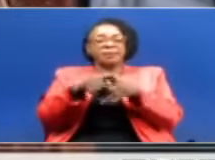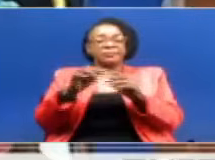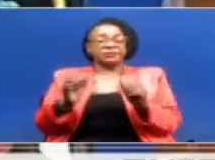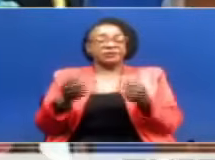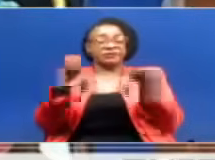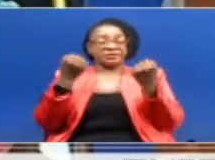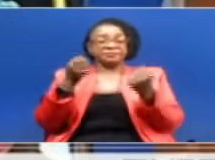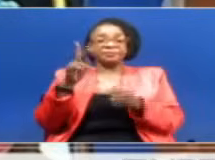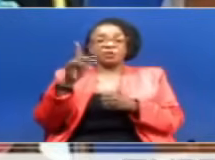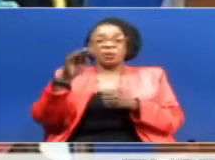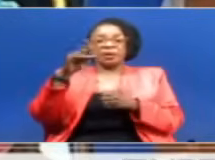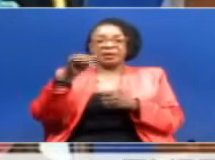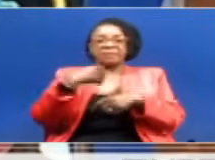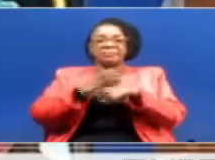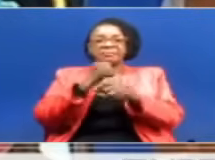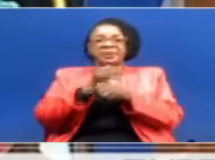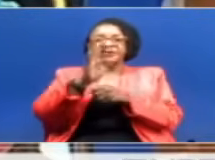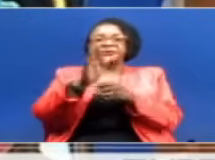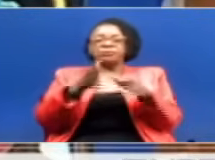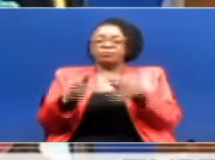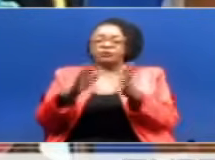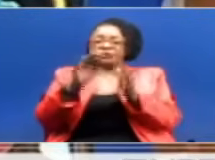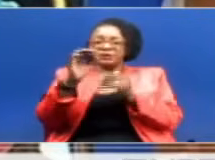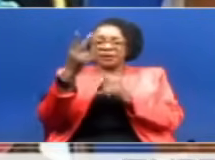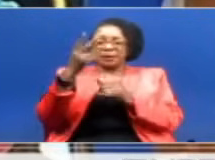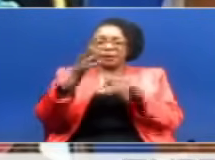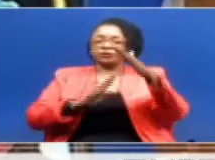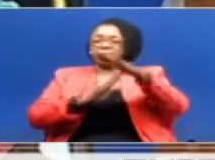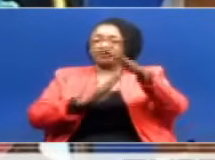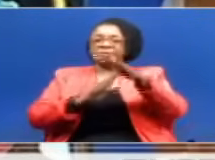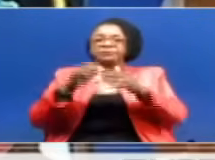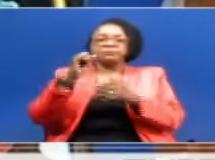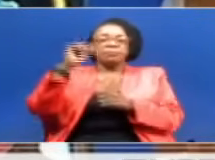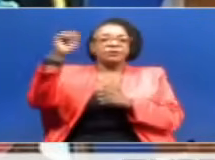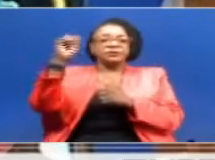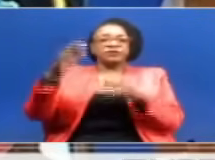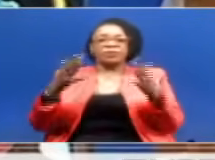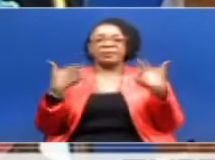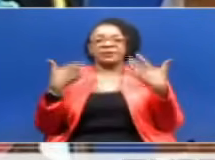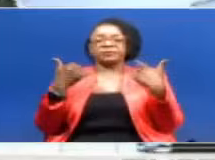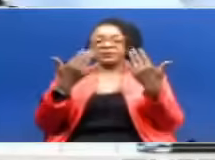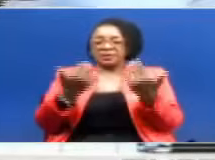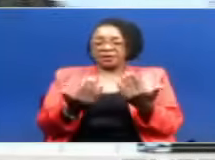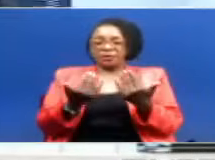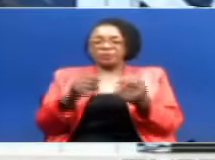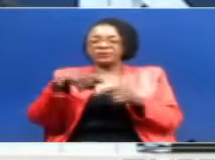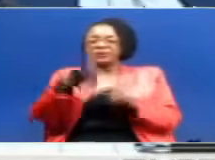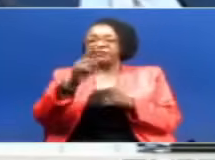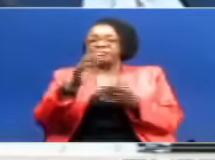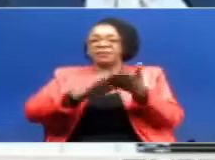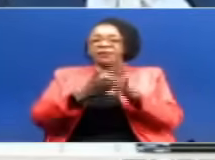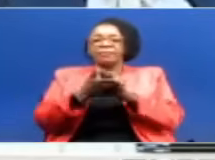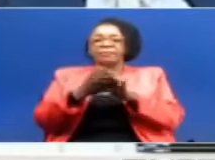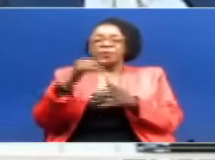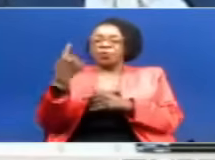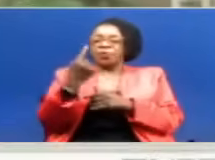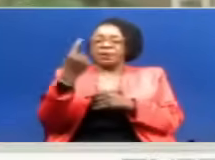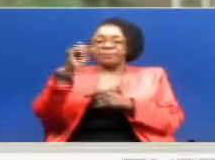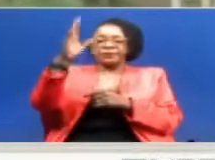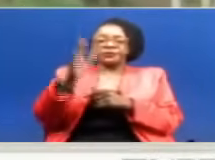Mwangaza kukamweka kwenye nafasi ya juu sana kwenye siasa za Meru, na karata zake zimweke kama mwanasiasa pekee